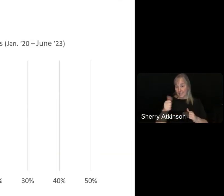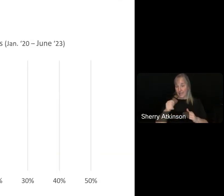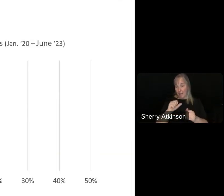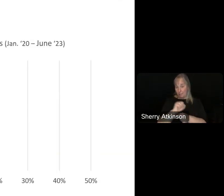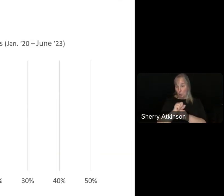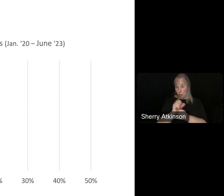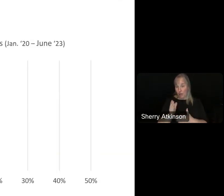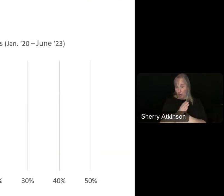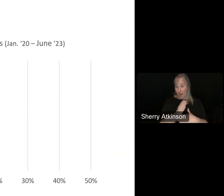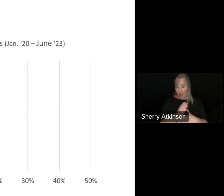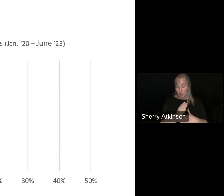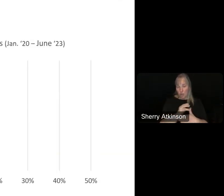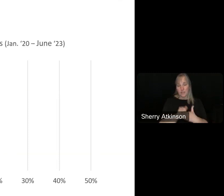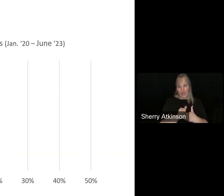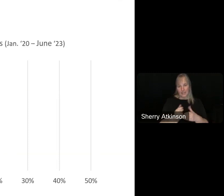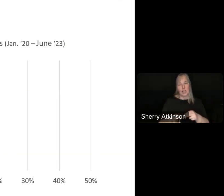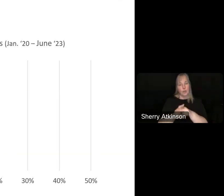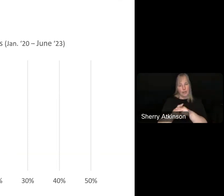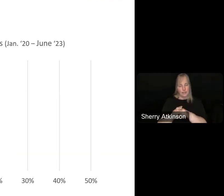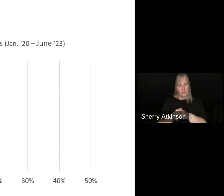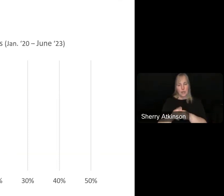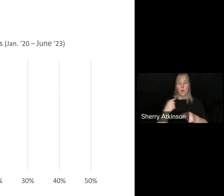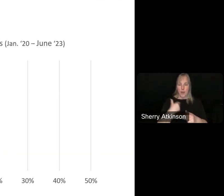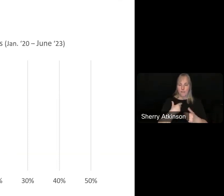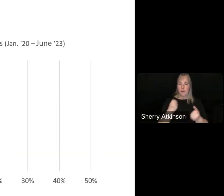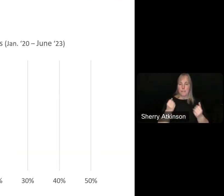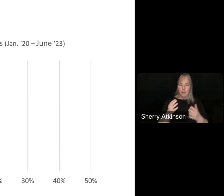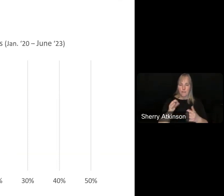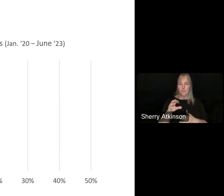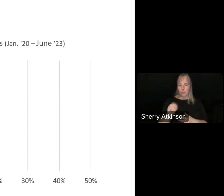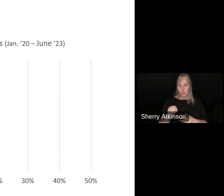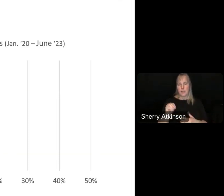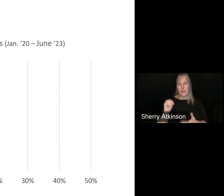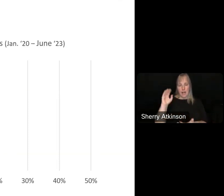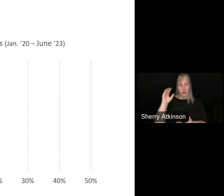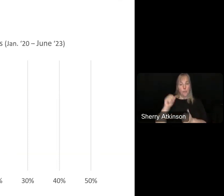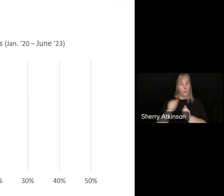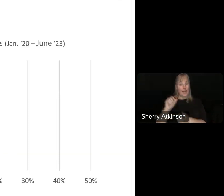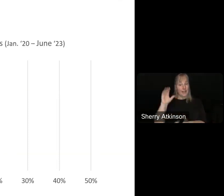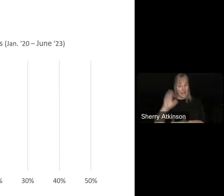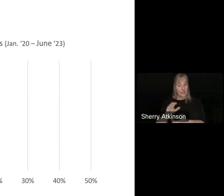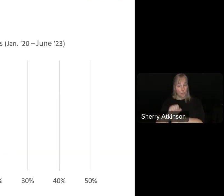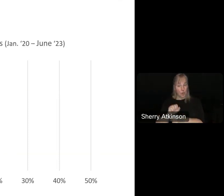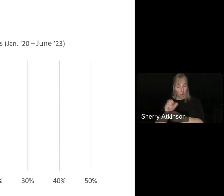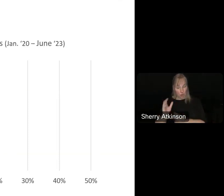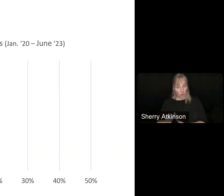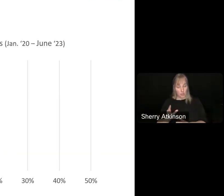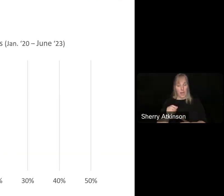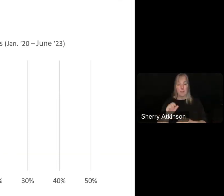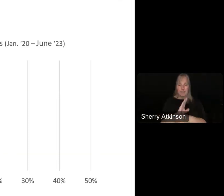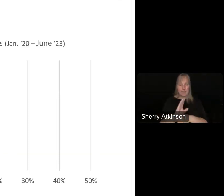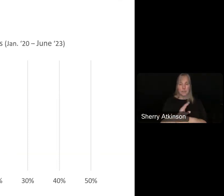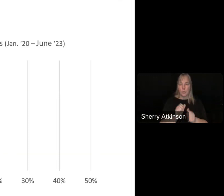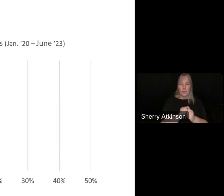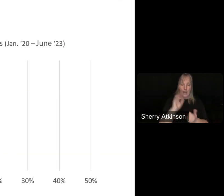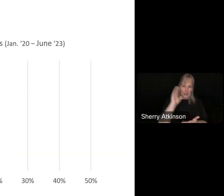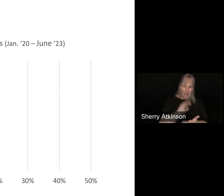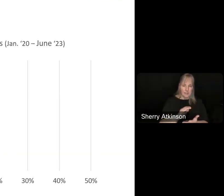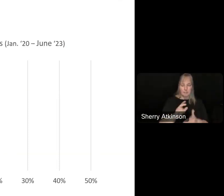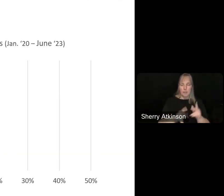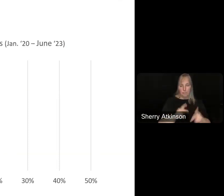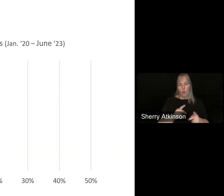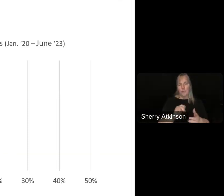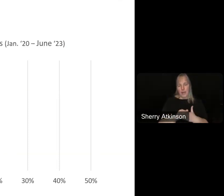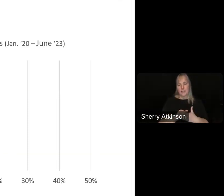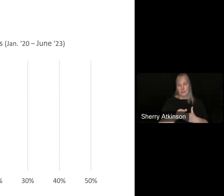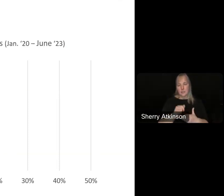having these firms that are less employees that are coming online. You have solopreneurs and then businesses with less than 10 people that are kind of the ones that are basically expanding